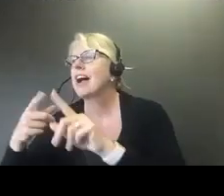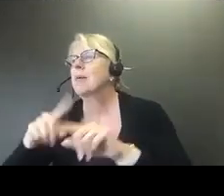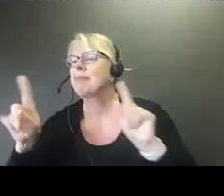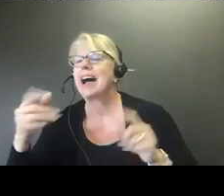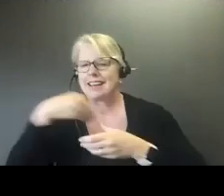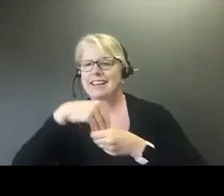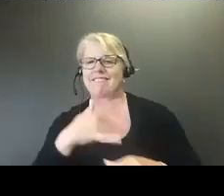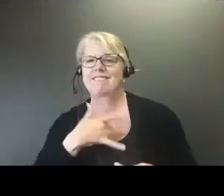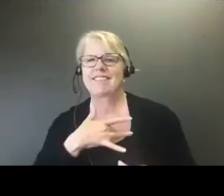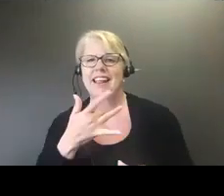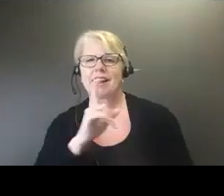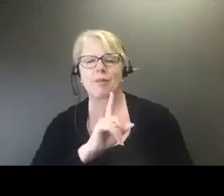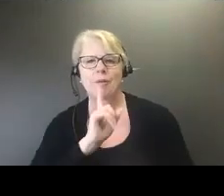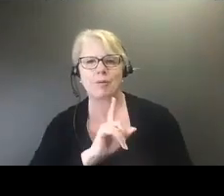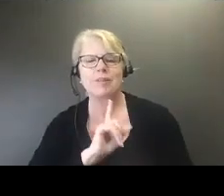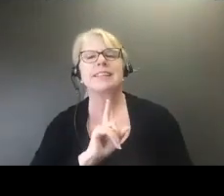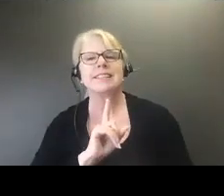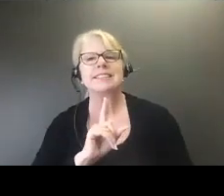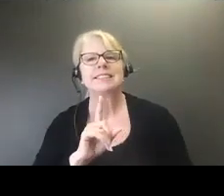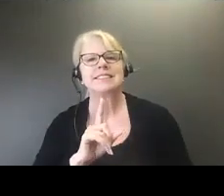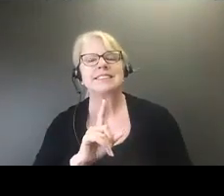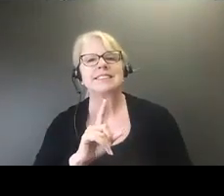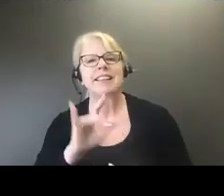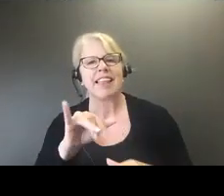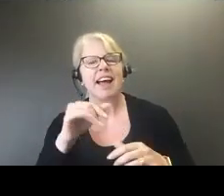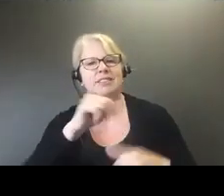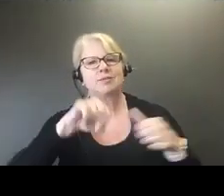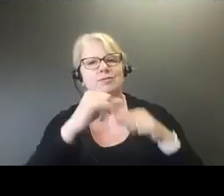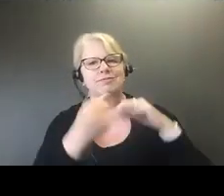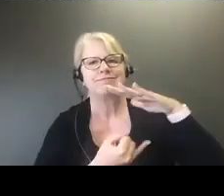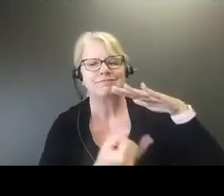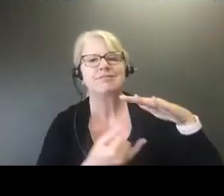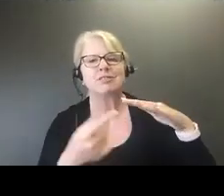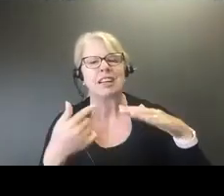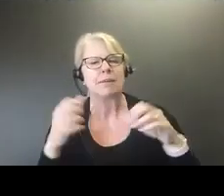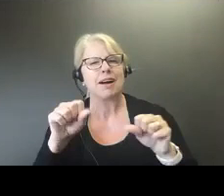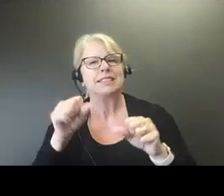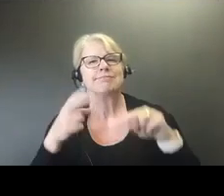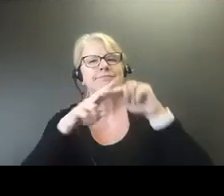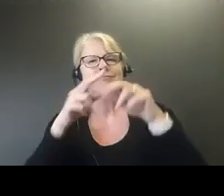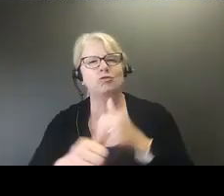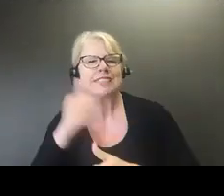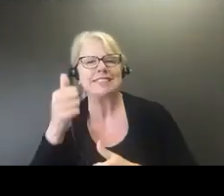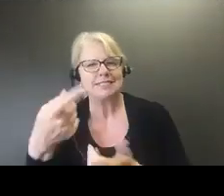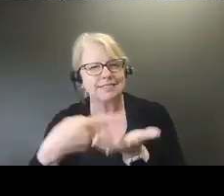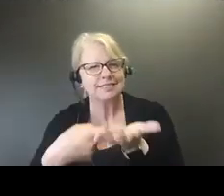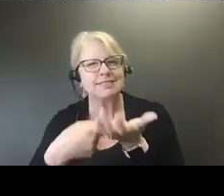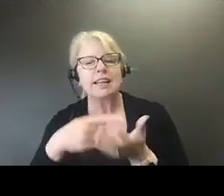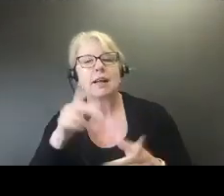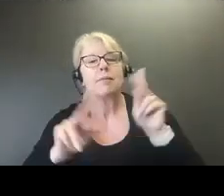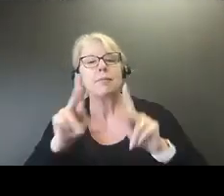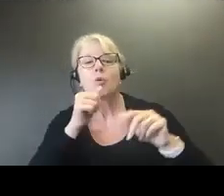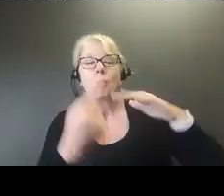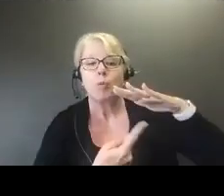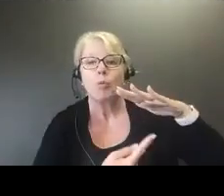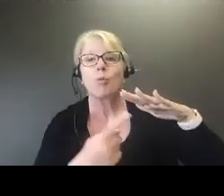There's an increased risk, as I think will be documented as we go through this conversation, that individuals who are isolated or